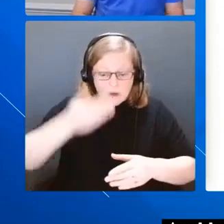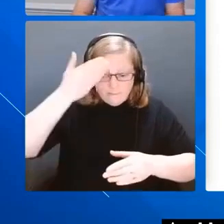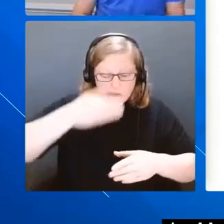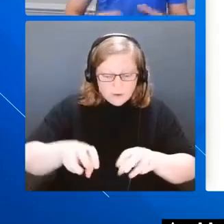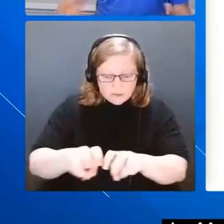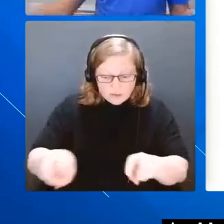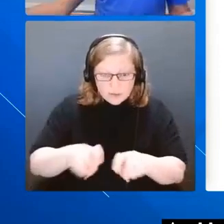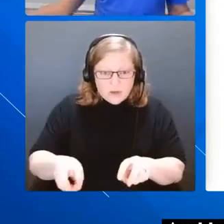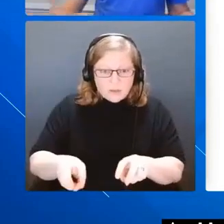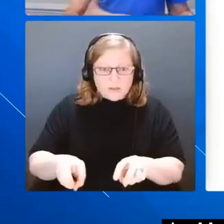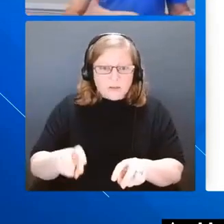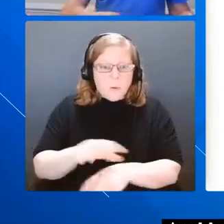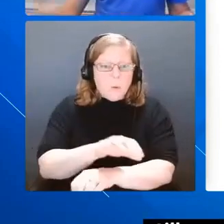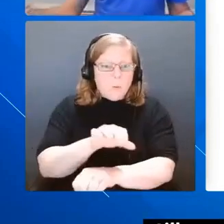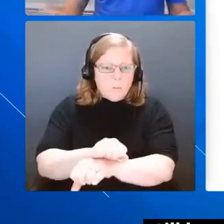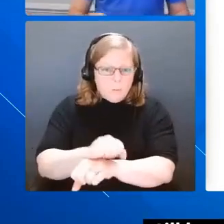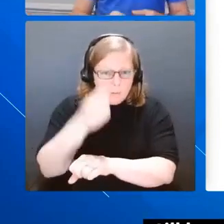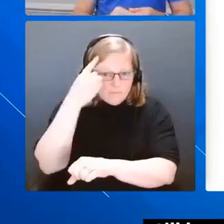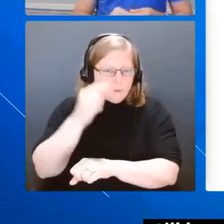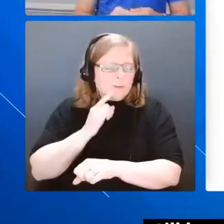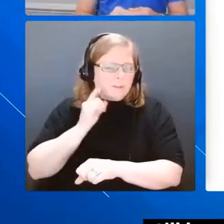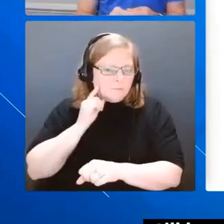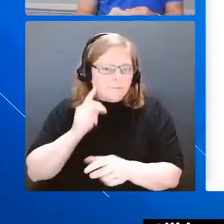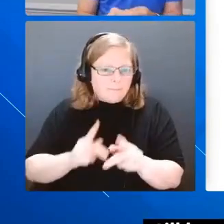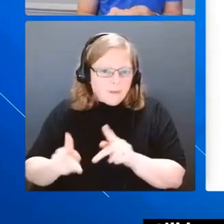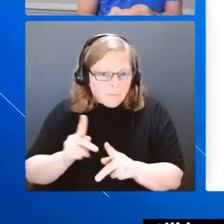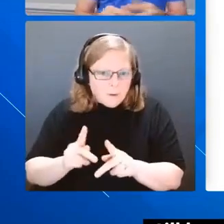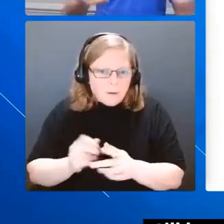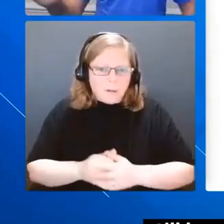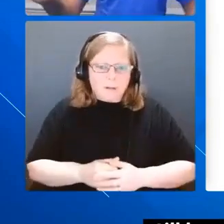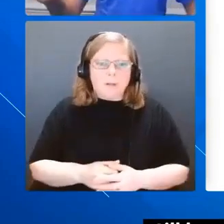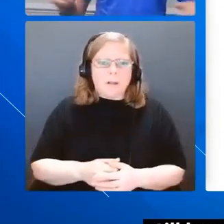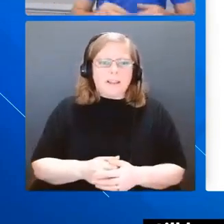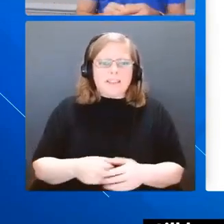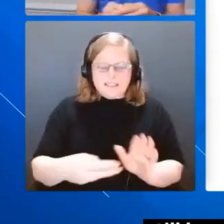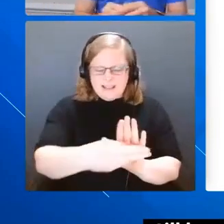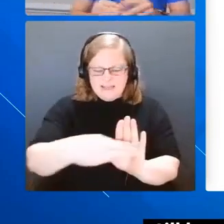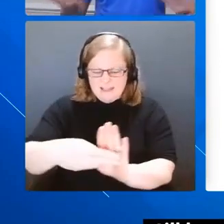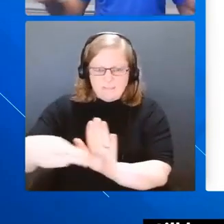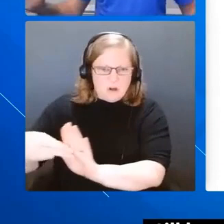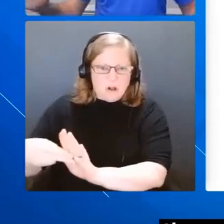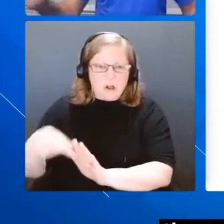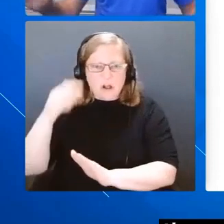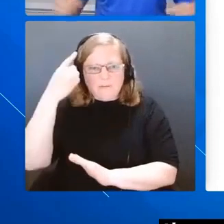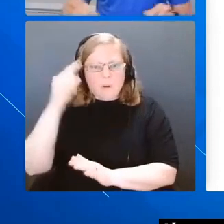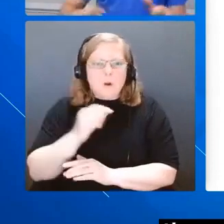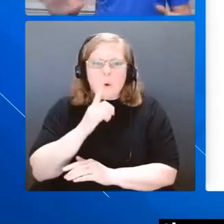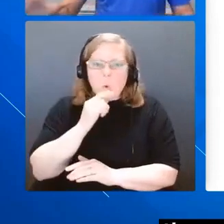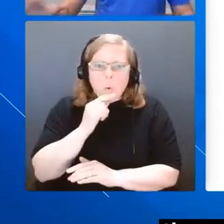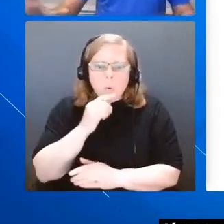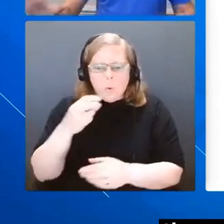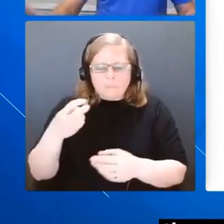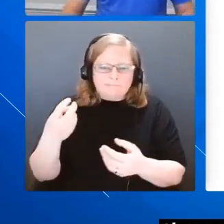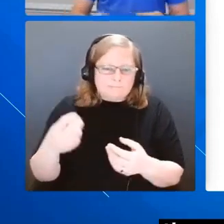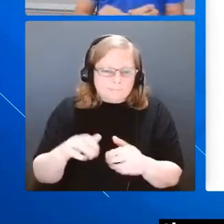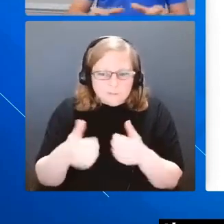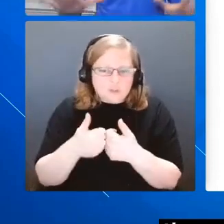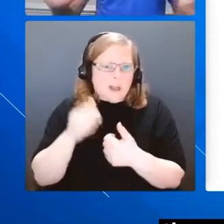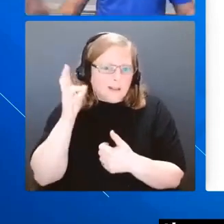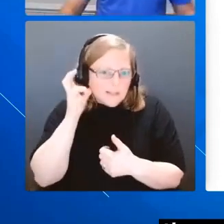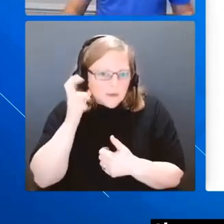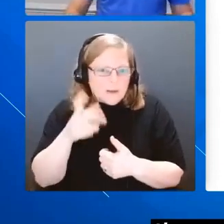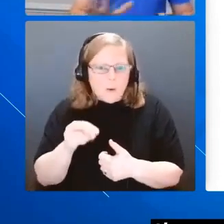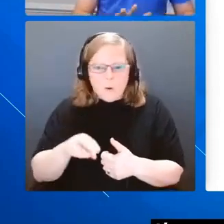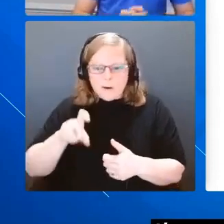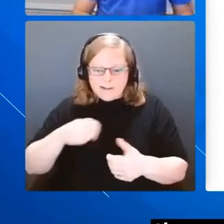on captions, still keep some seats in the front and label them as for those who may have difficulty hearing, those who need to see the screen,